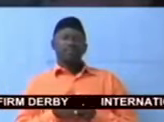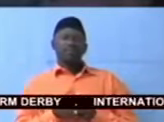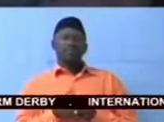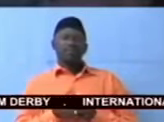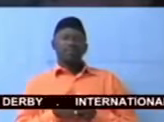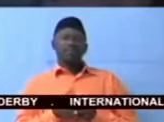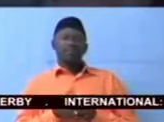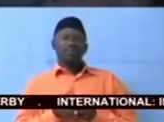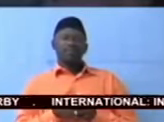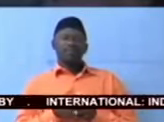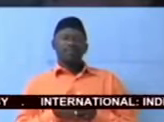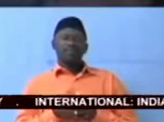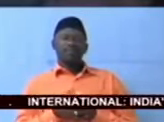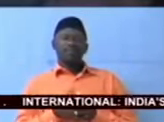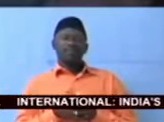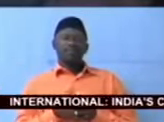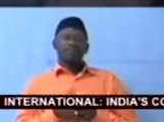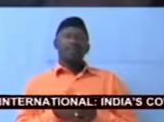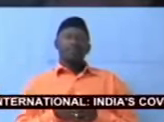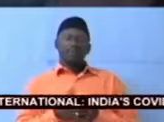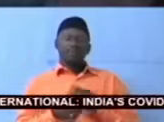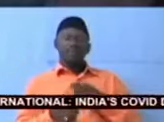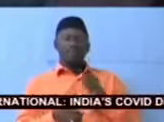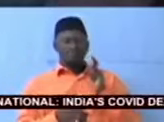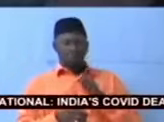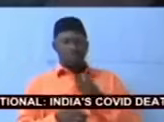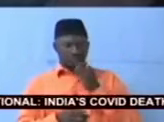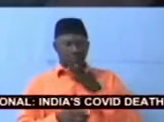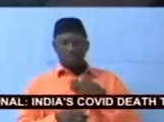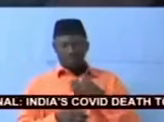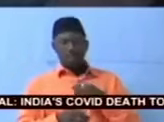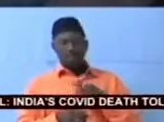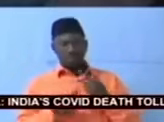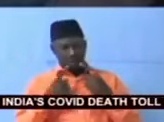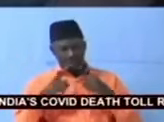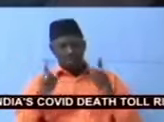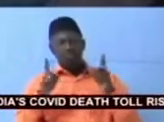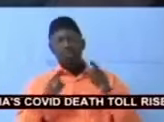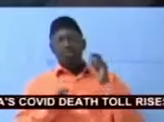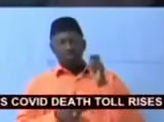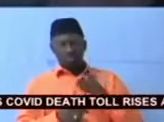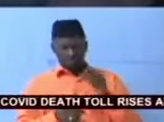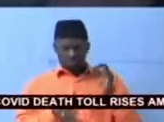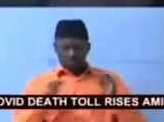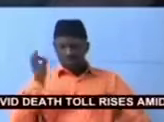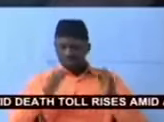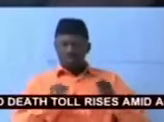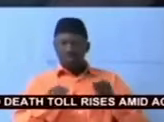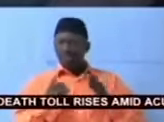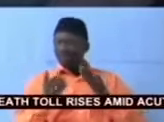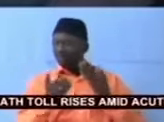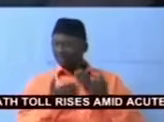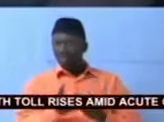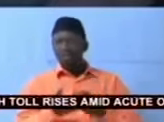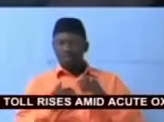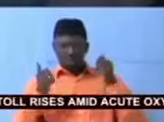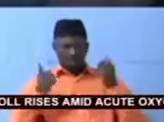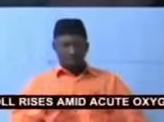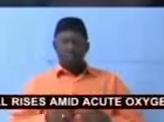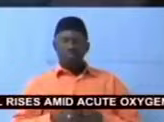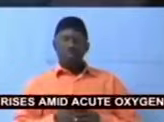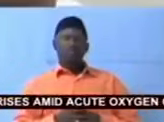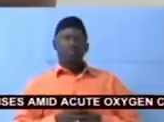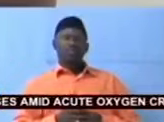it to be heard. Ci len wax nak mbir ñu oté rek né dal dañ ko wara atté. Continue to tell this commission how you proceeded with the